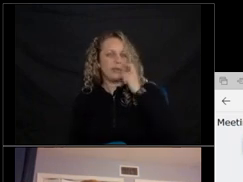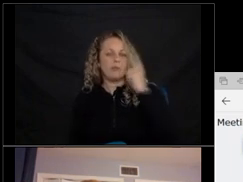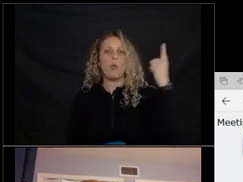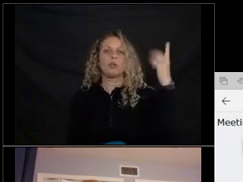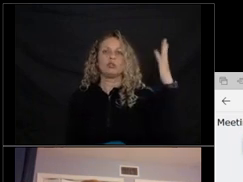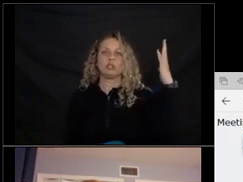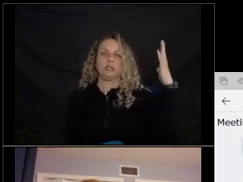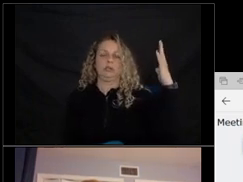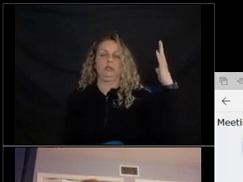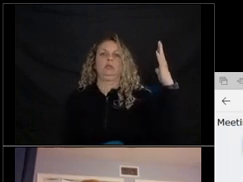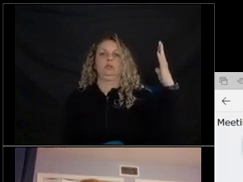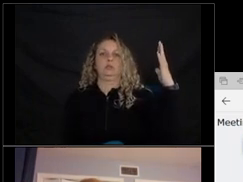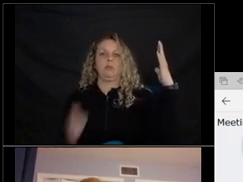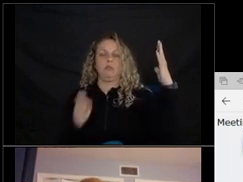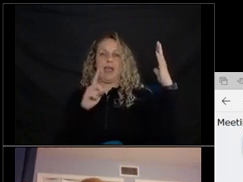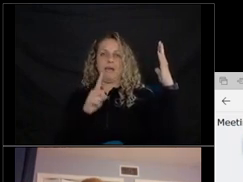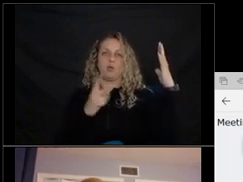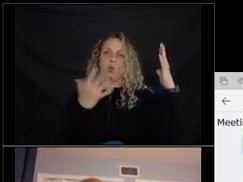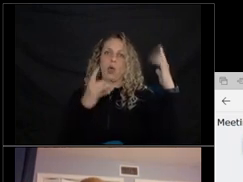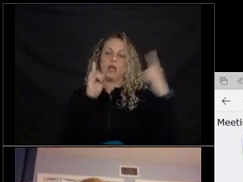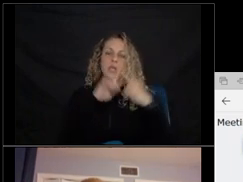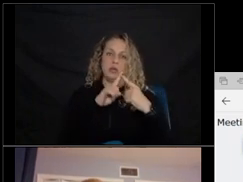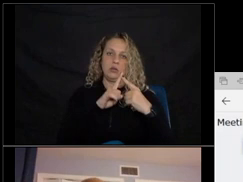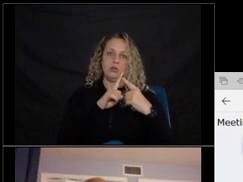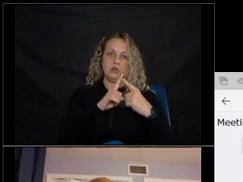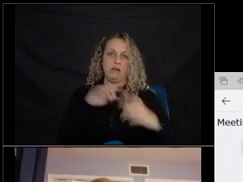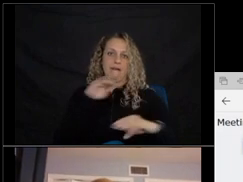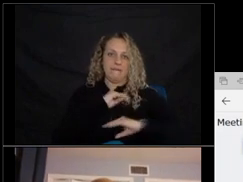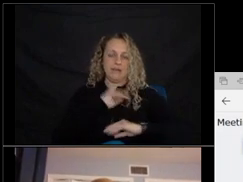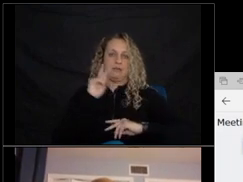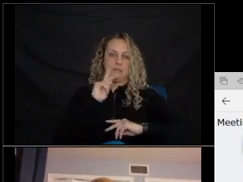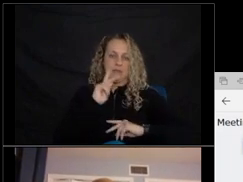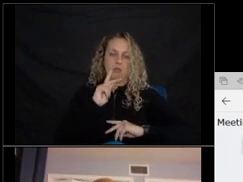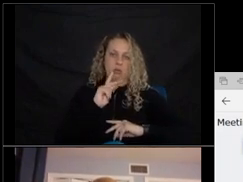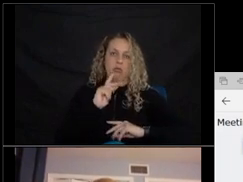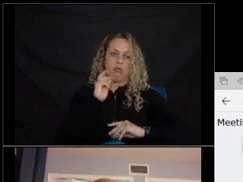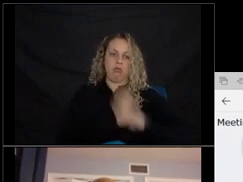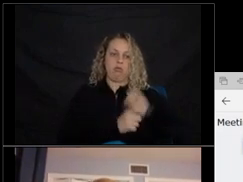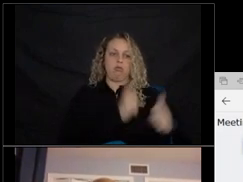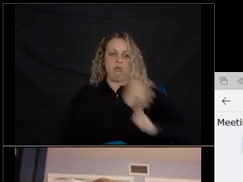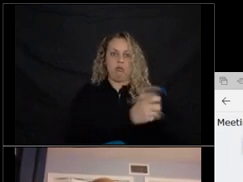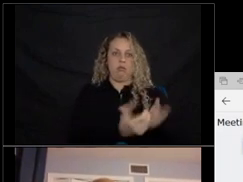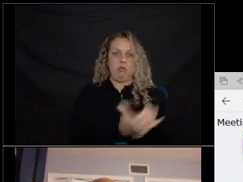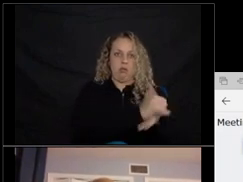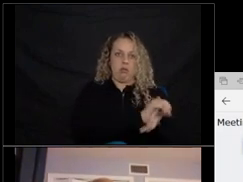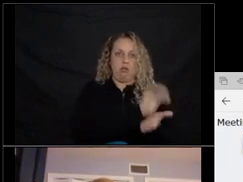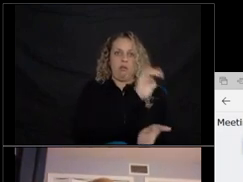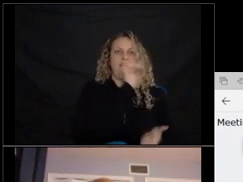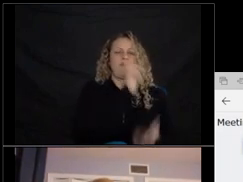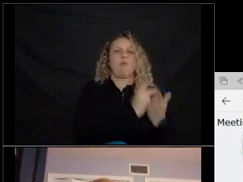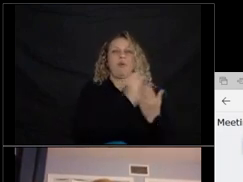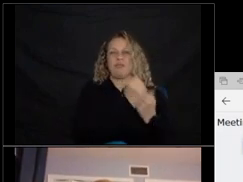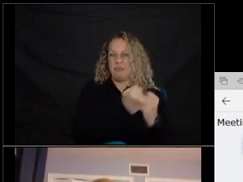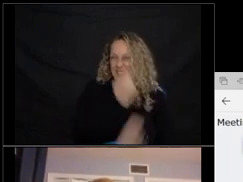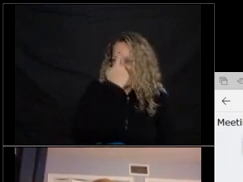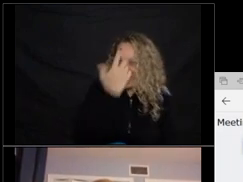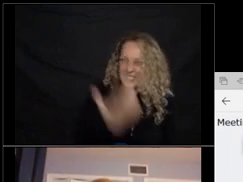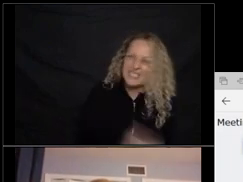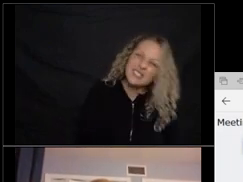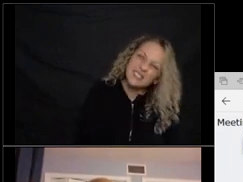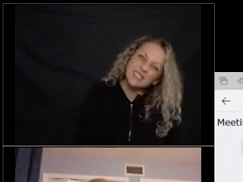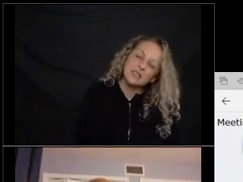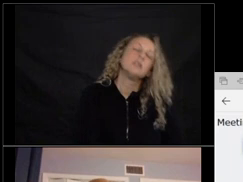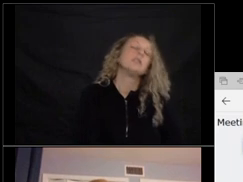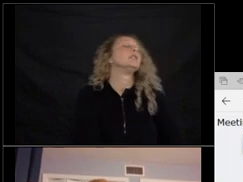tree in the median. We might have to wait until sufficient funds have accrued for an actual project. Does that make sense? That